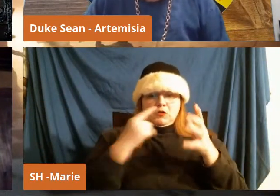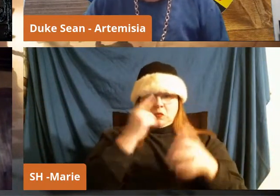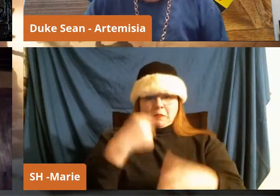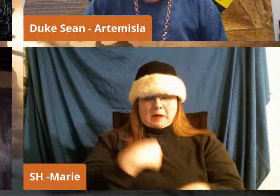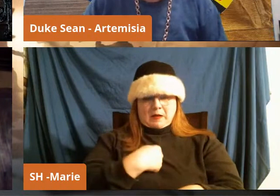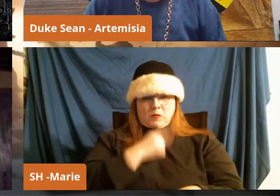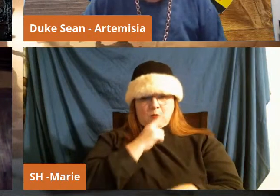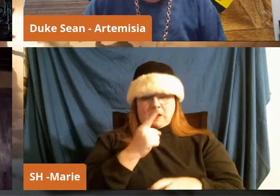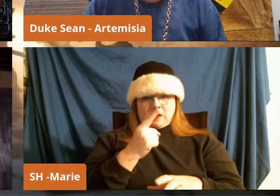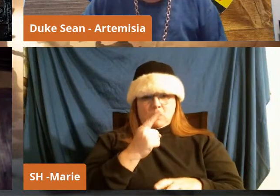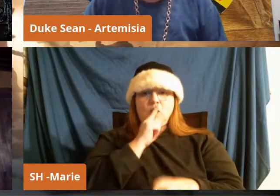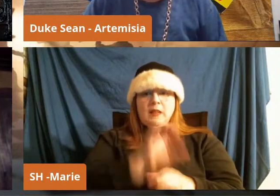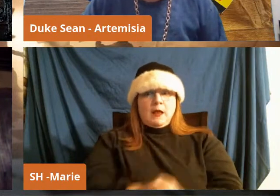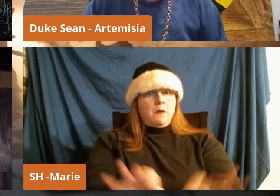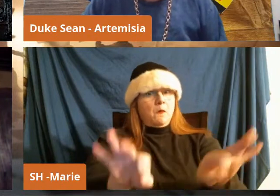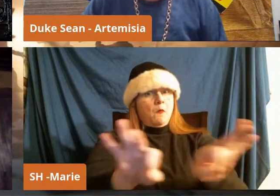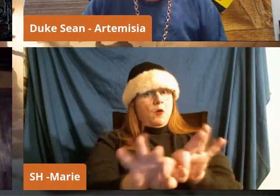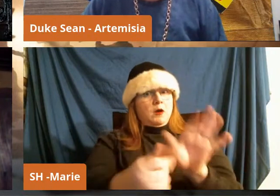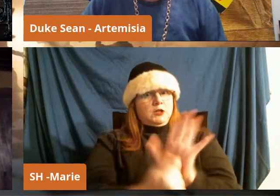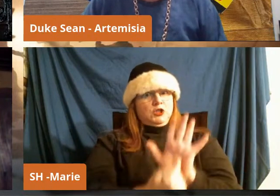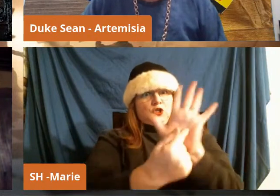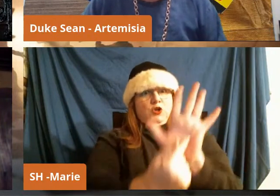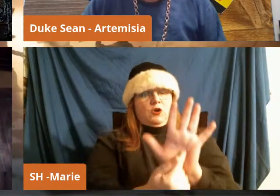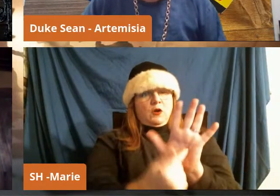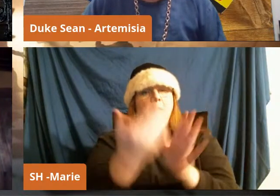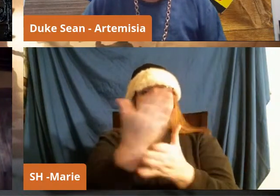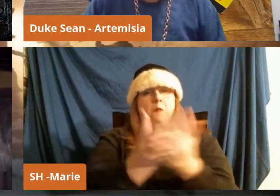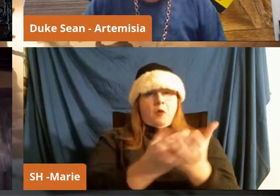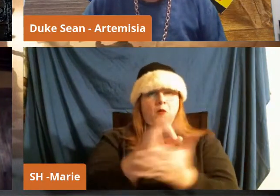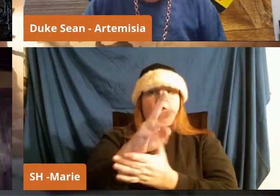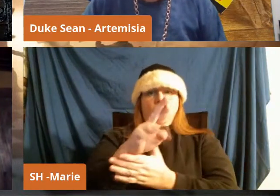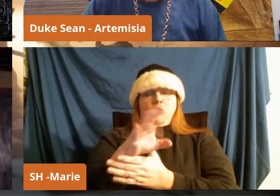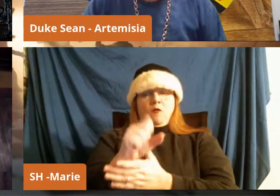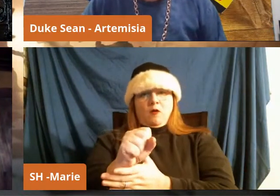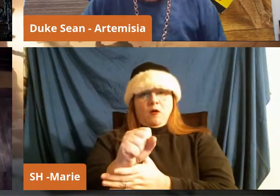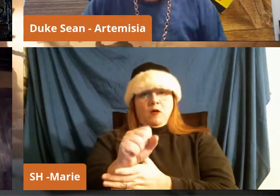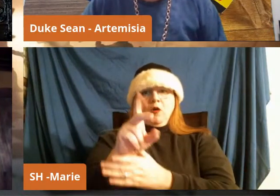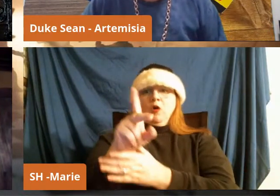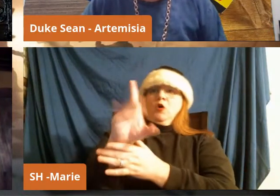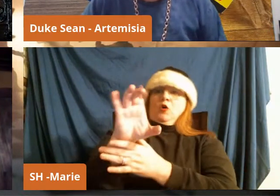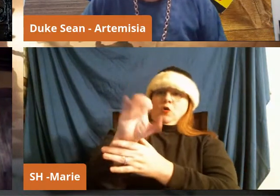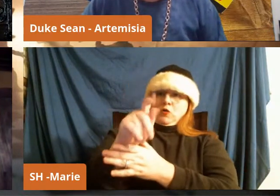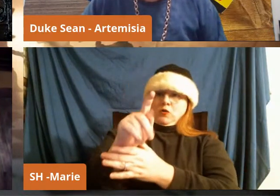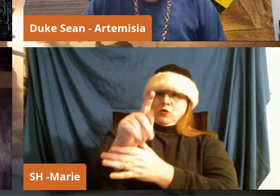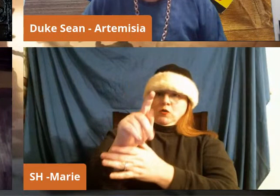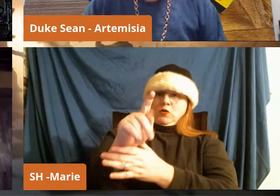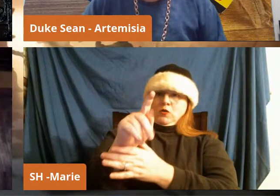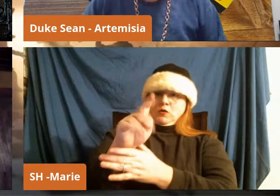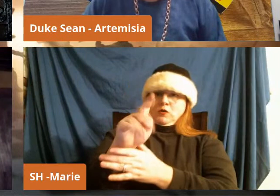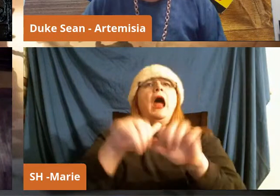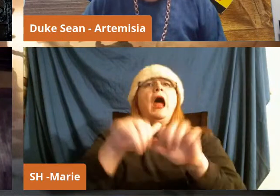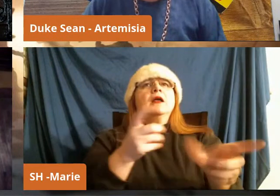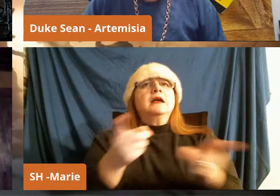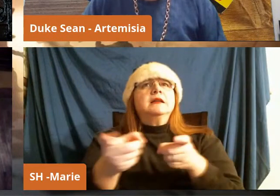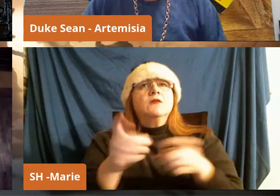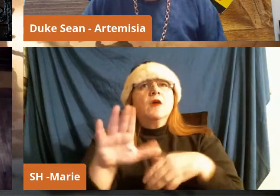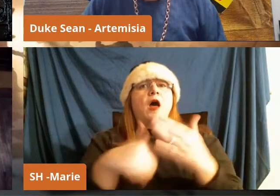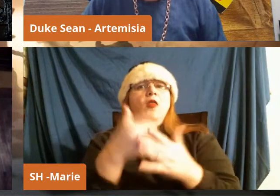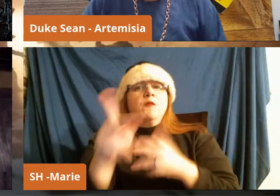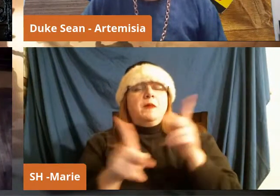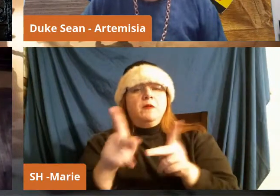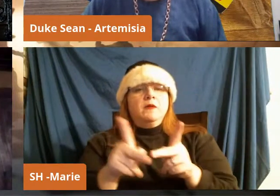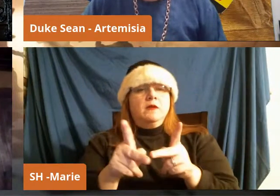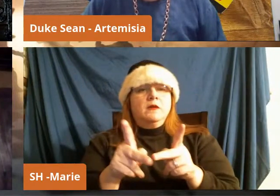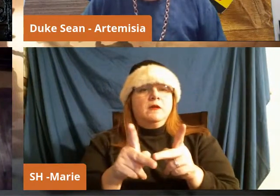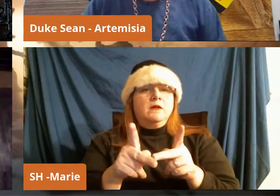really stand out, though, as part of franchise are courtesy. How do you deal with other human beings? It costs you nothing